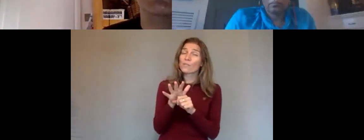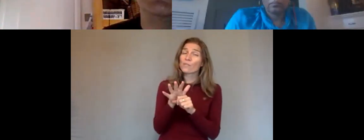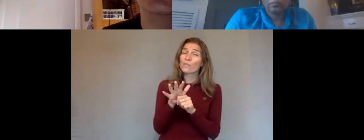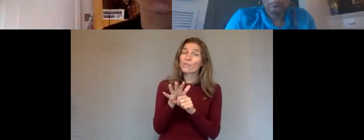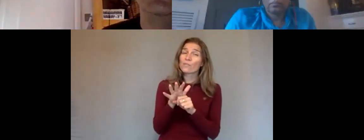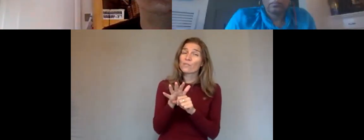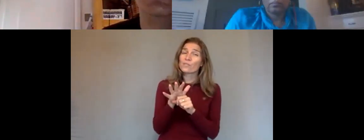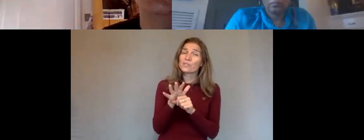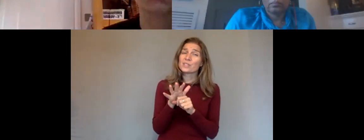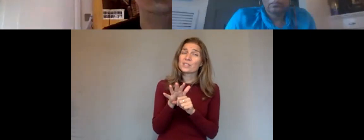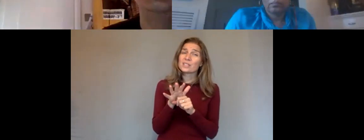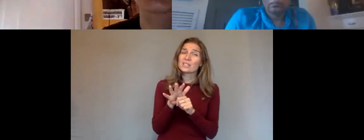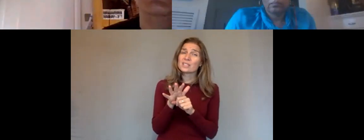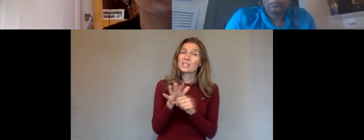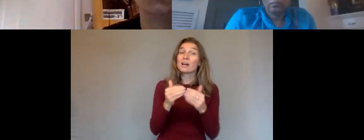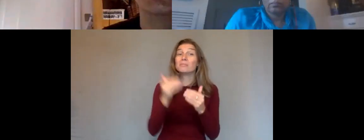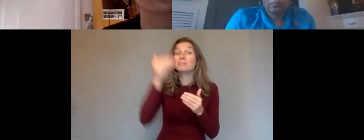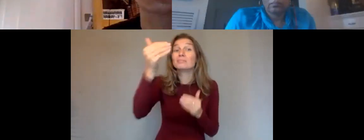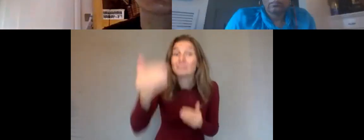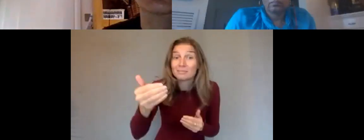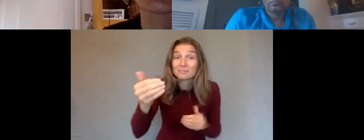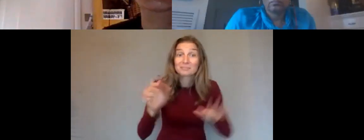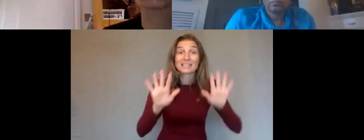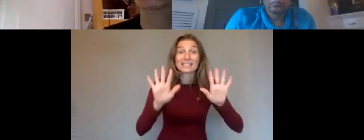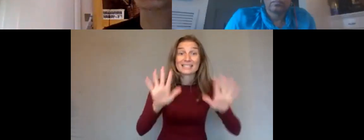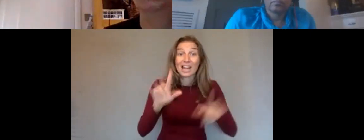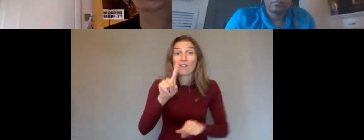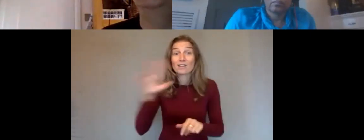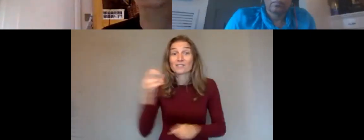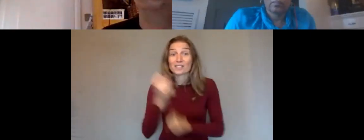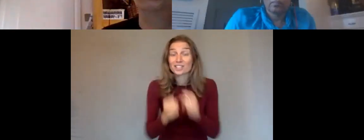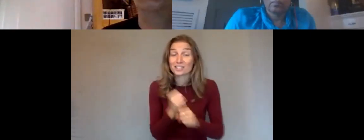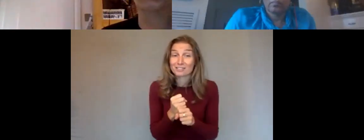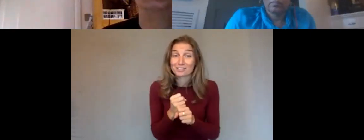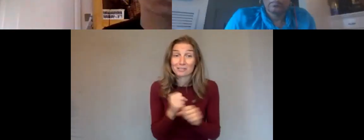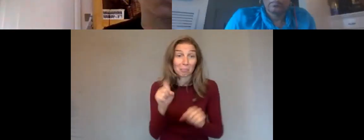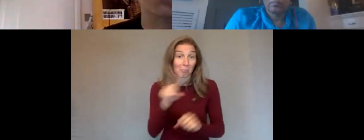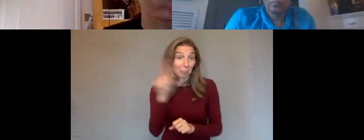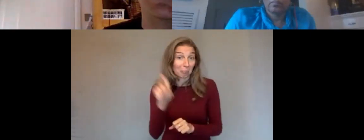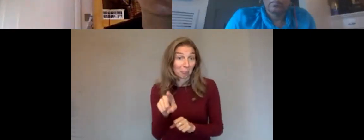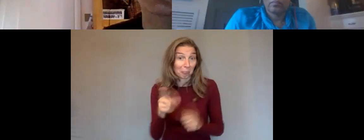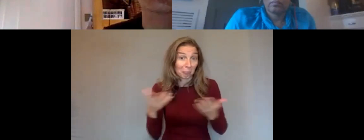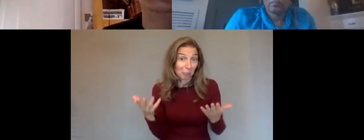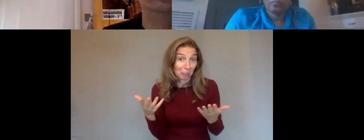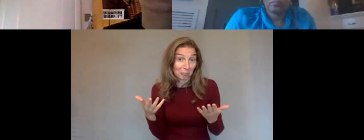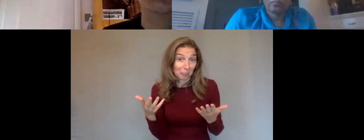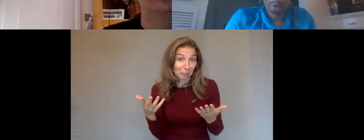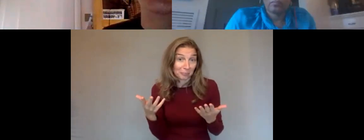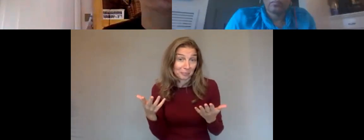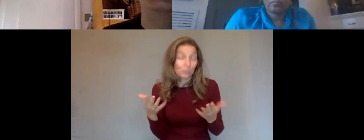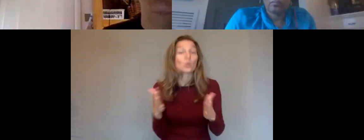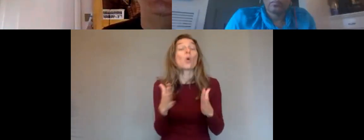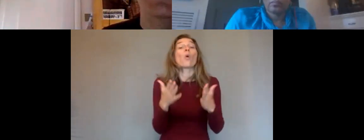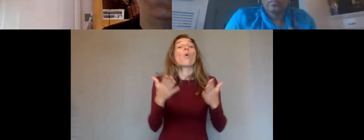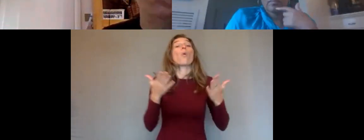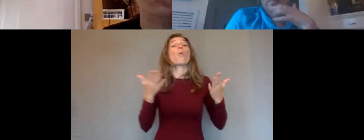have been like in 10 or 15 years' time, or put another way, where